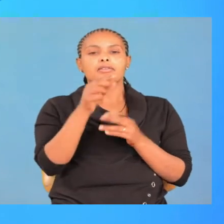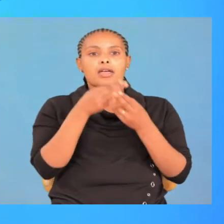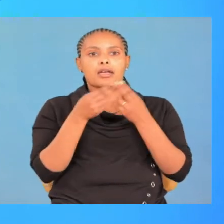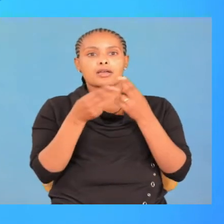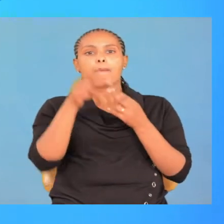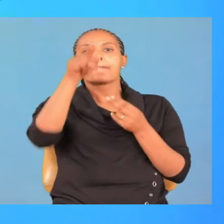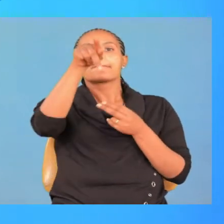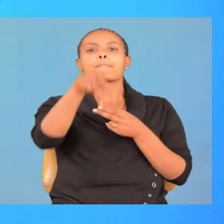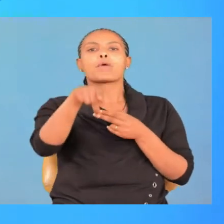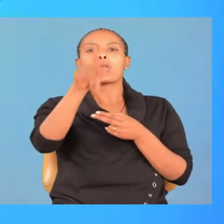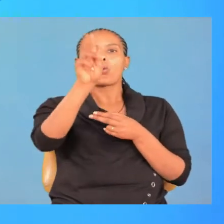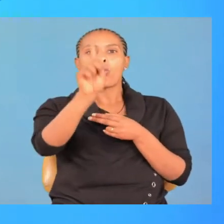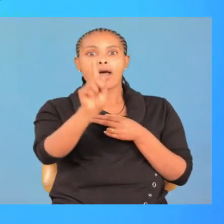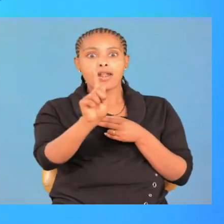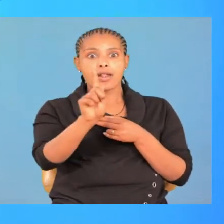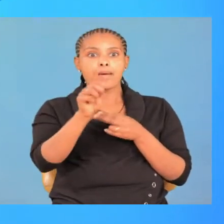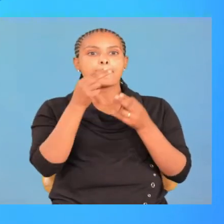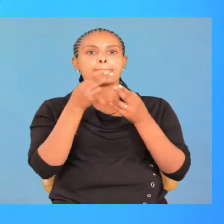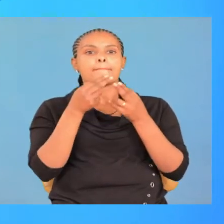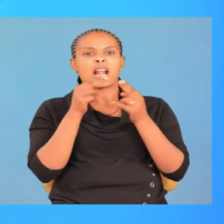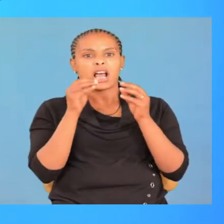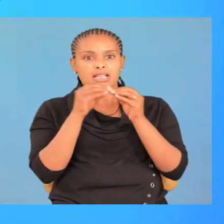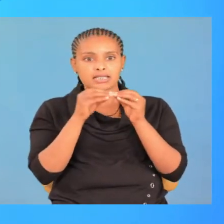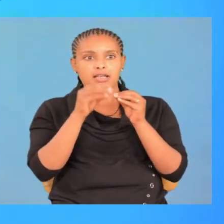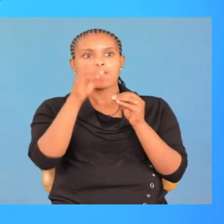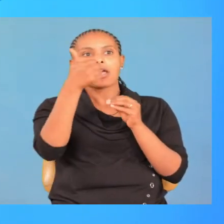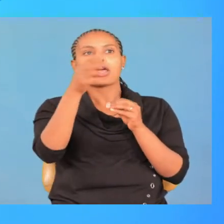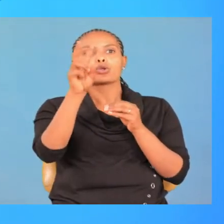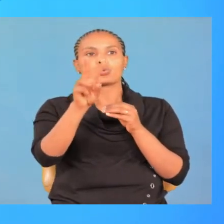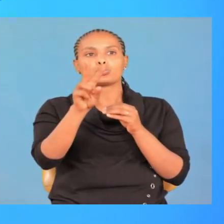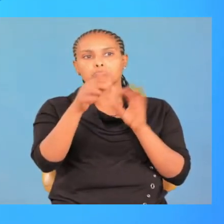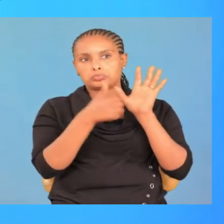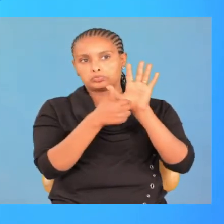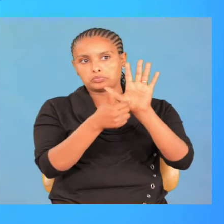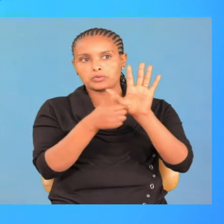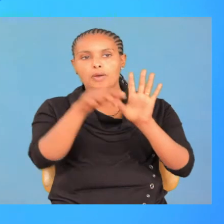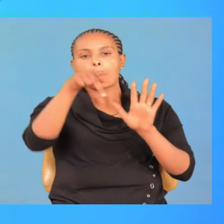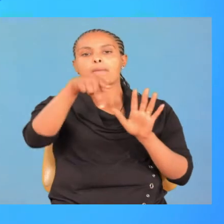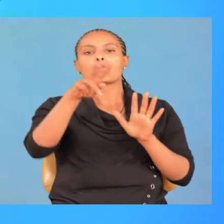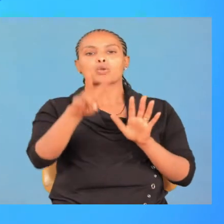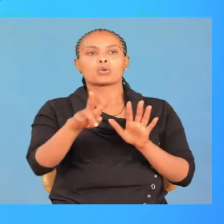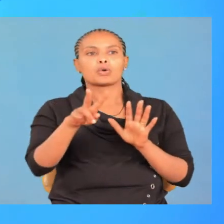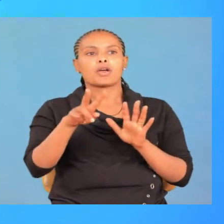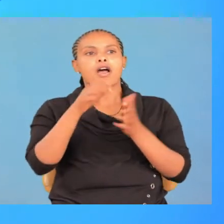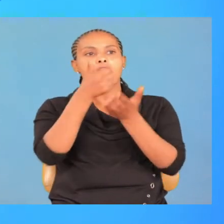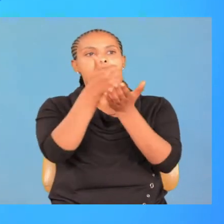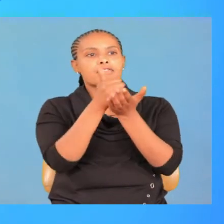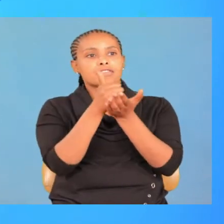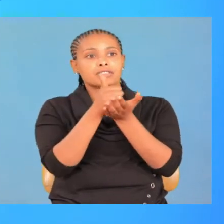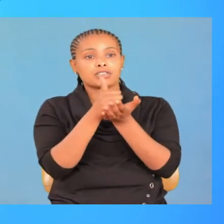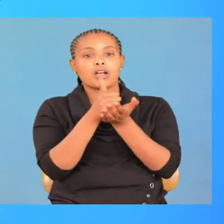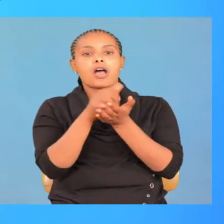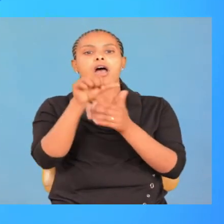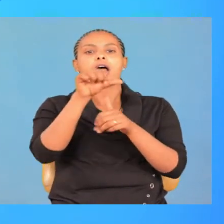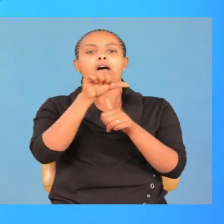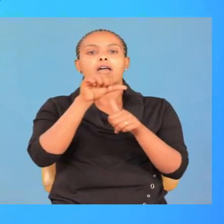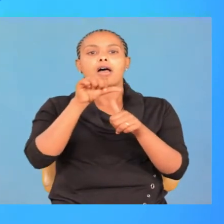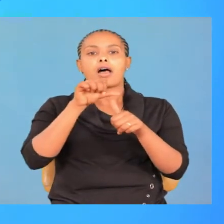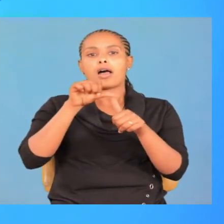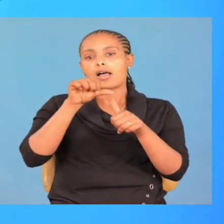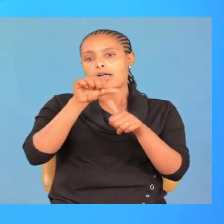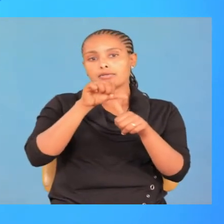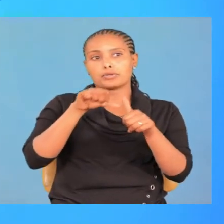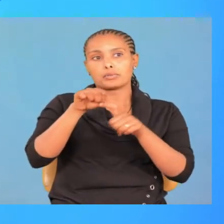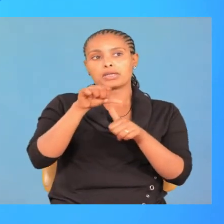times P1 plus A2 times P2. Average atomic mass of